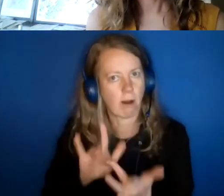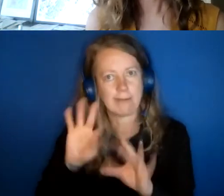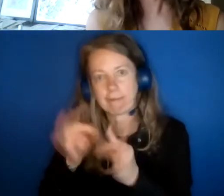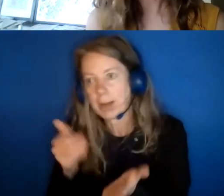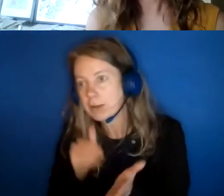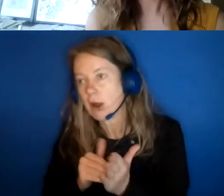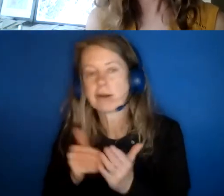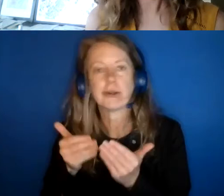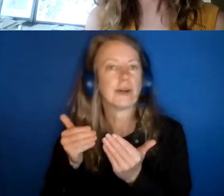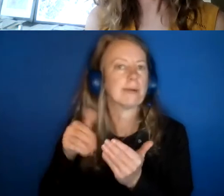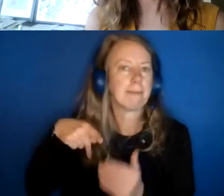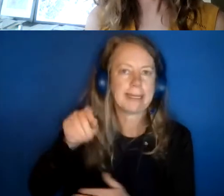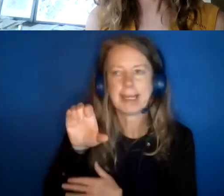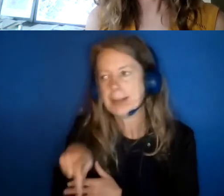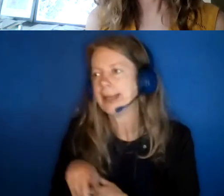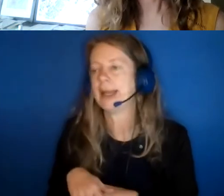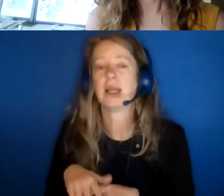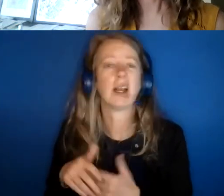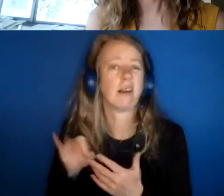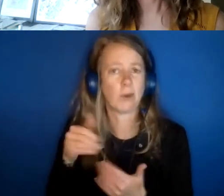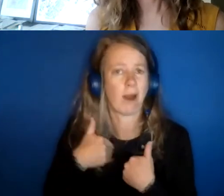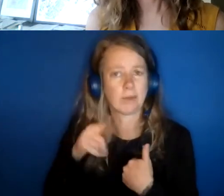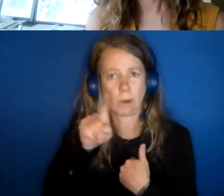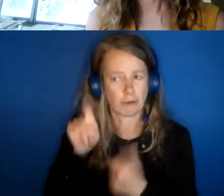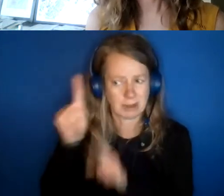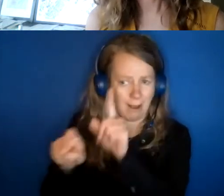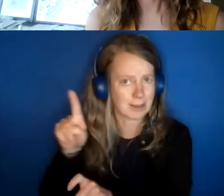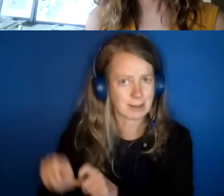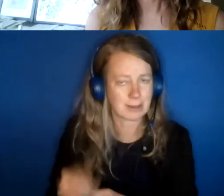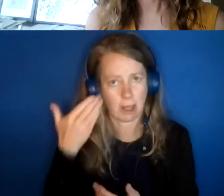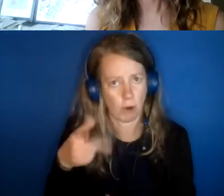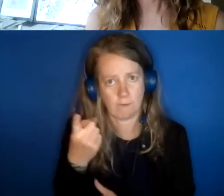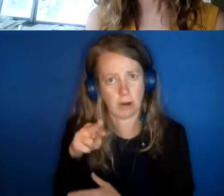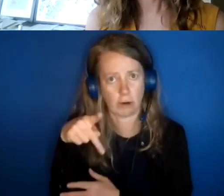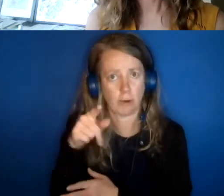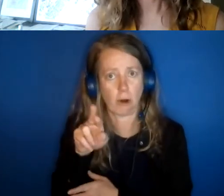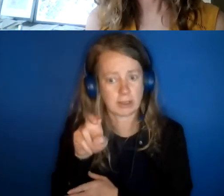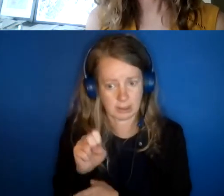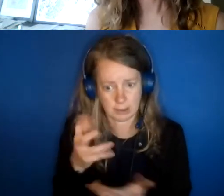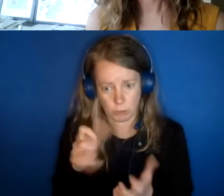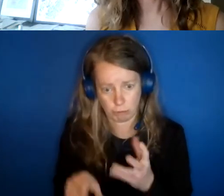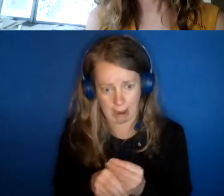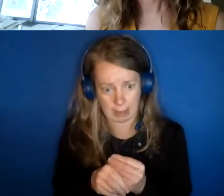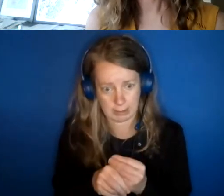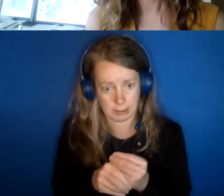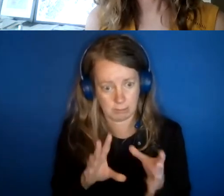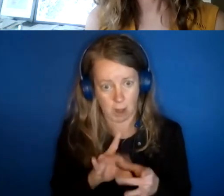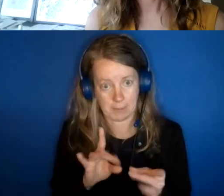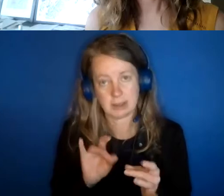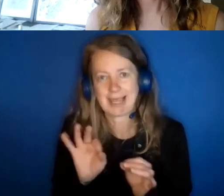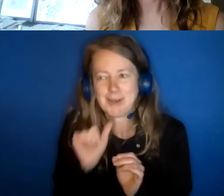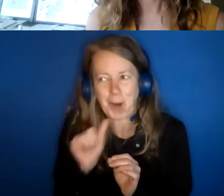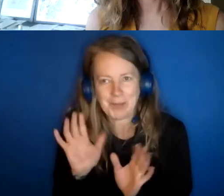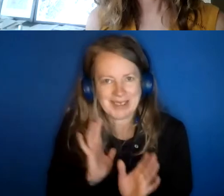questions if you have any. I don't know if Dr. Parsons has anything to add for that one. If not, it's okay.